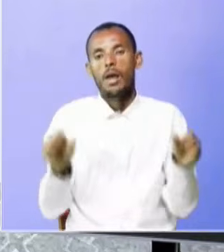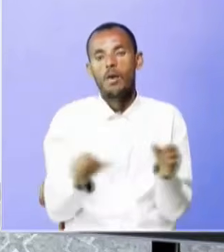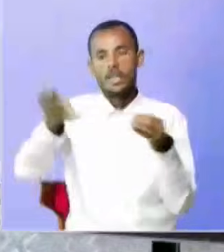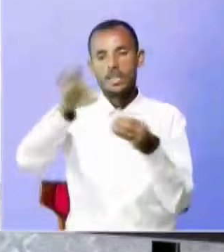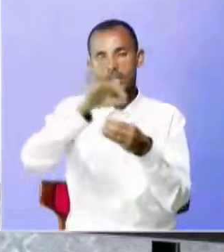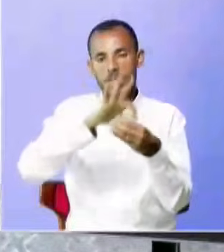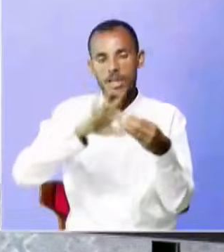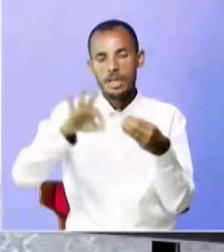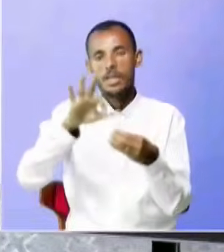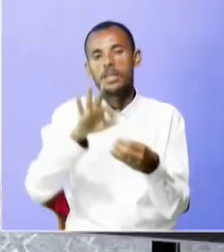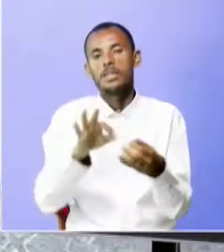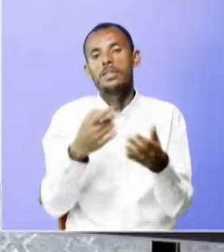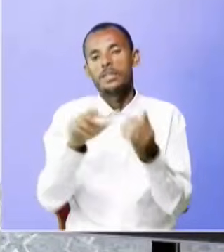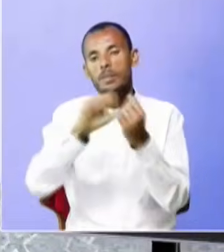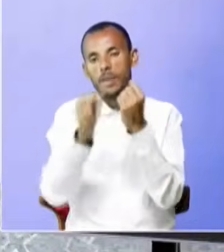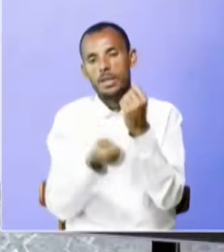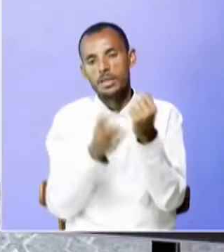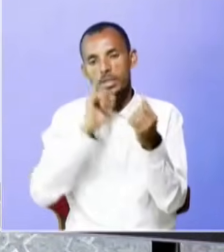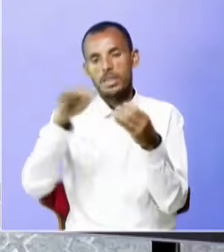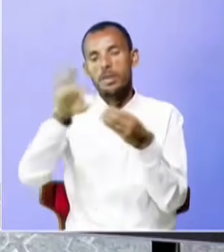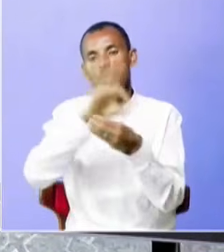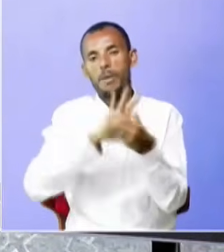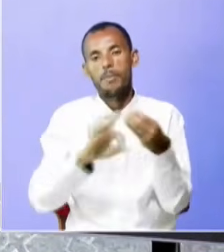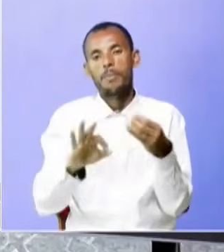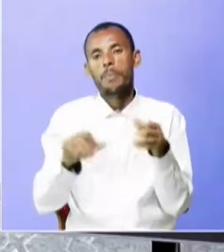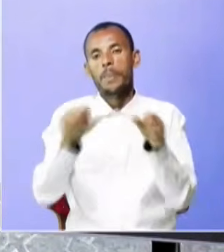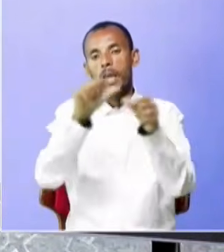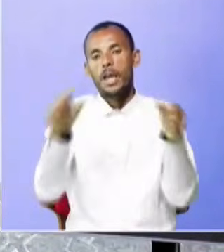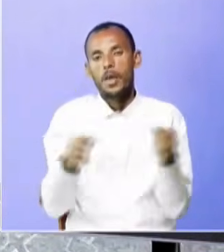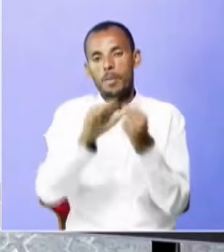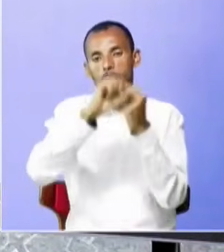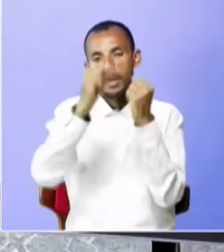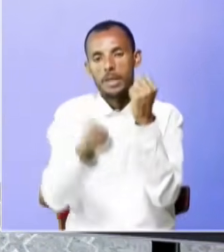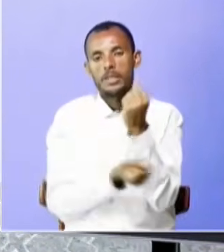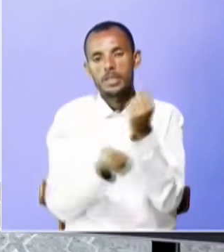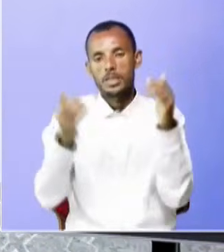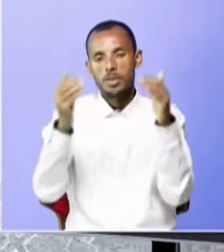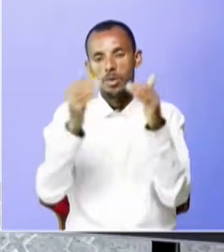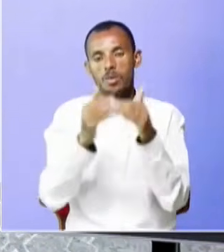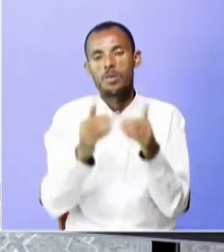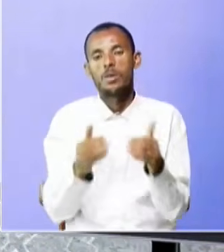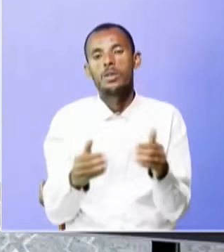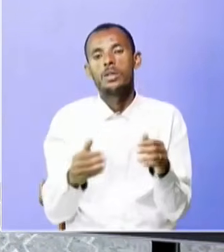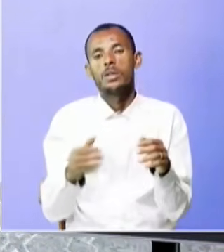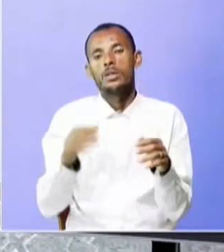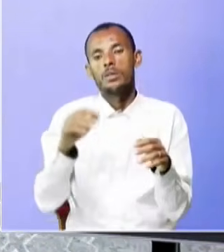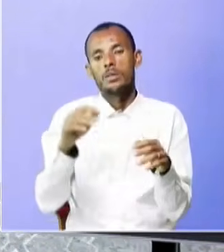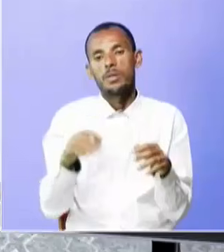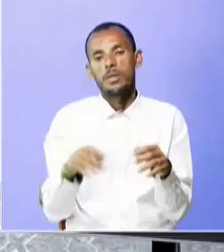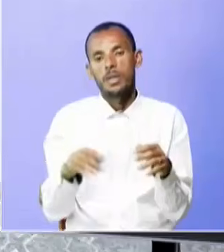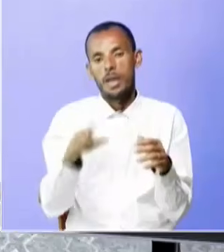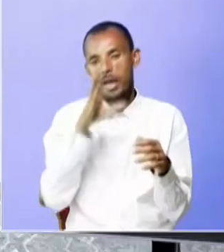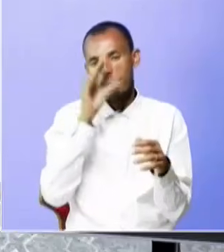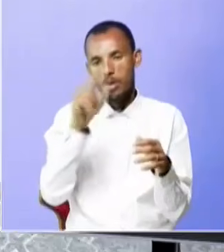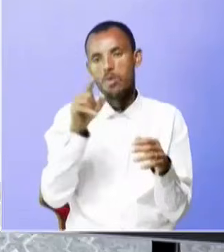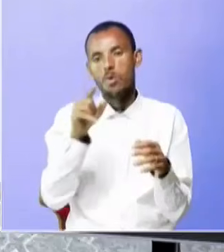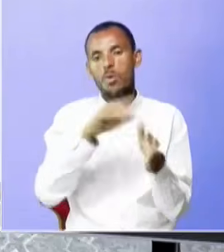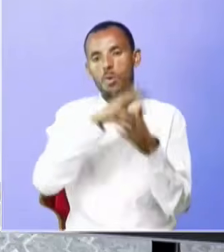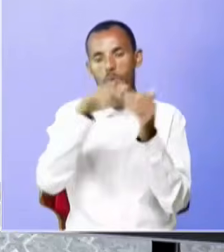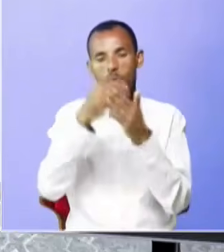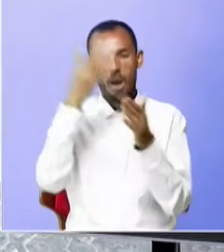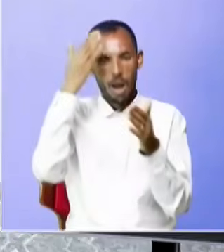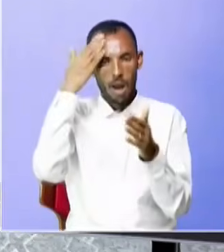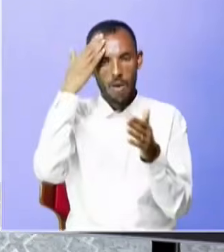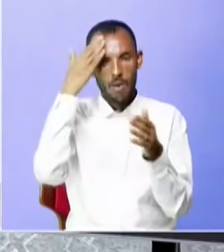Now, since the base is circular, area of the base becomes area of a circle. And you all know